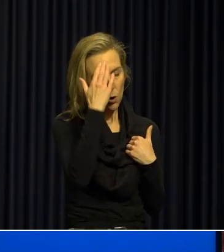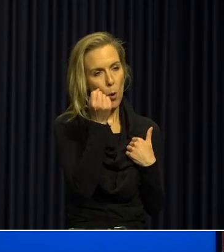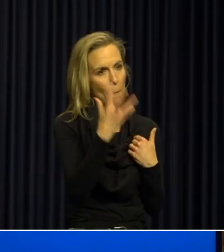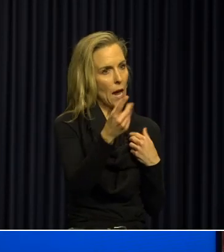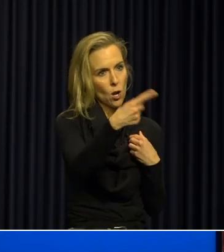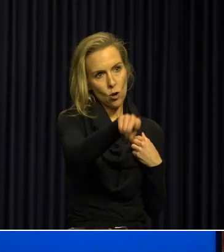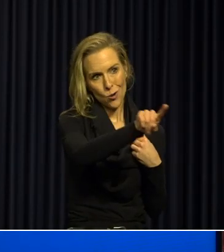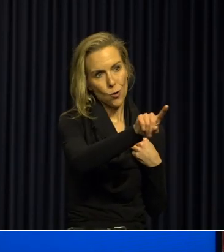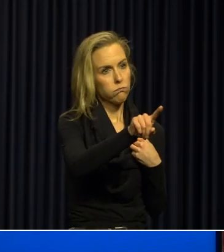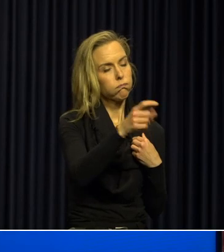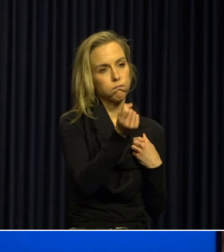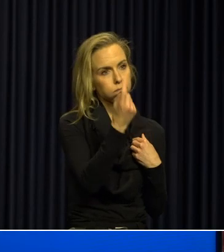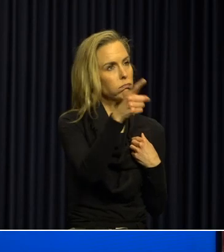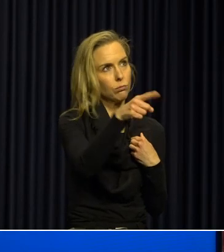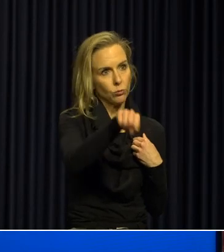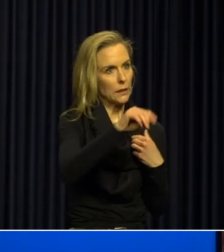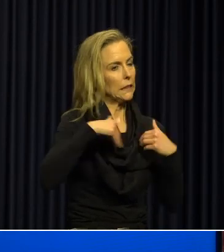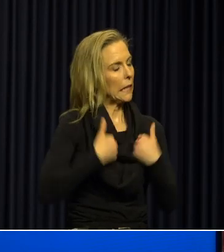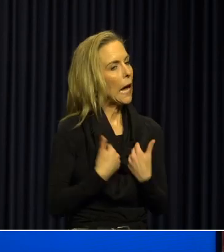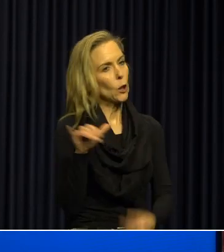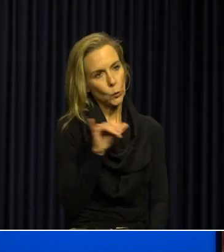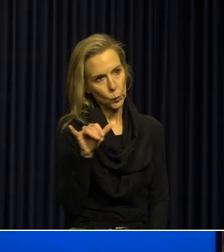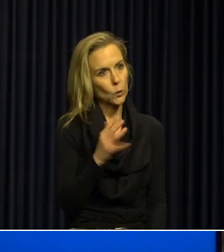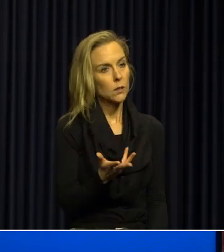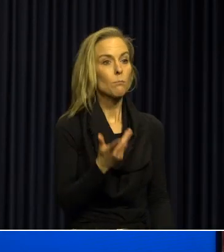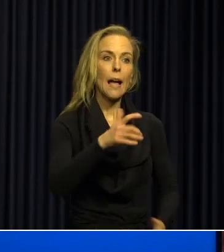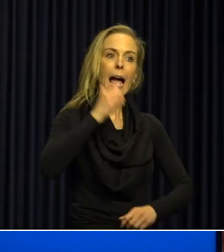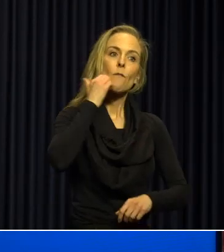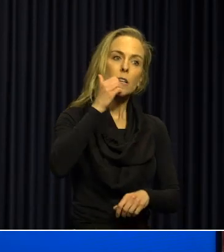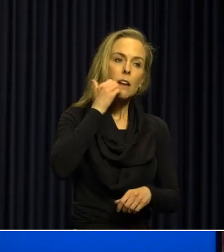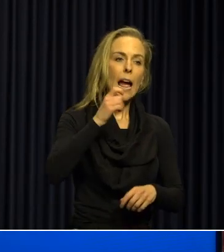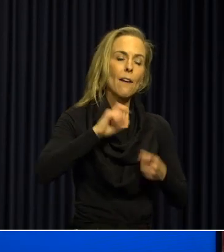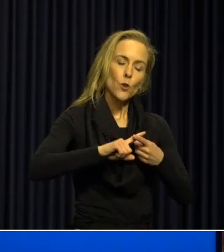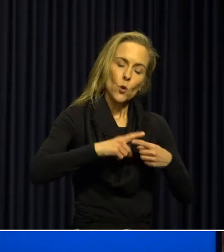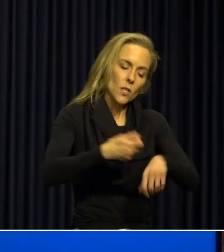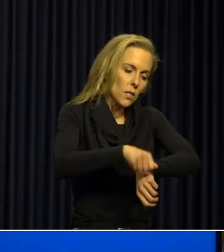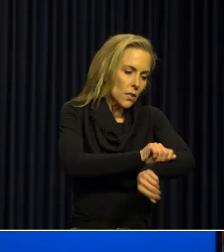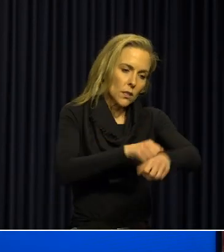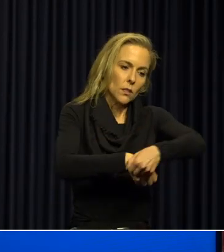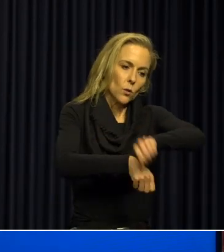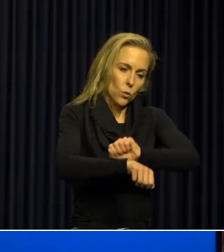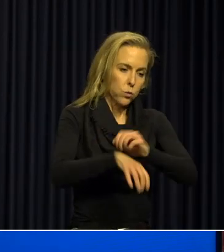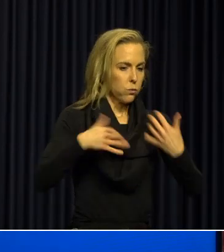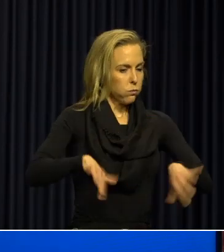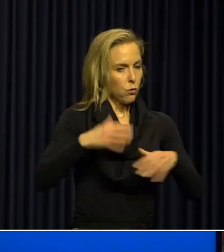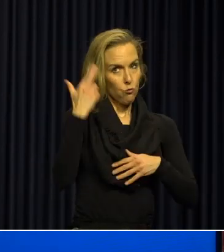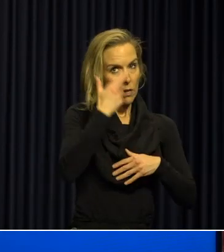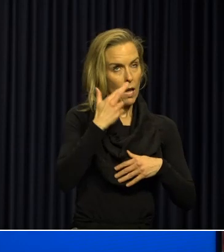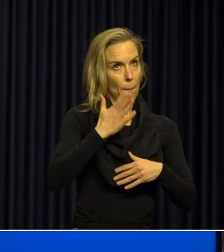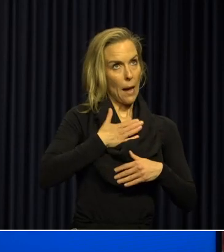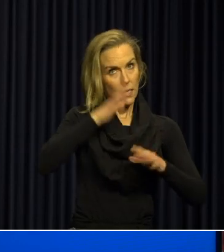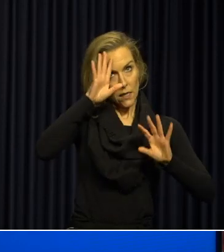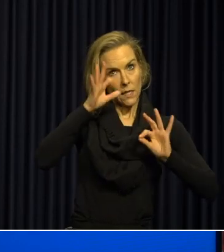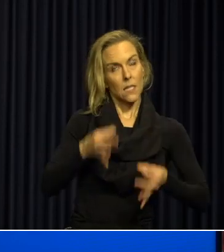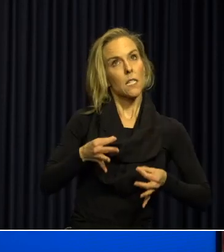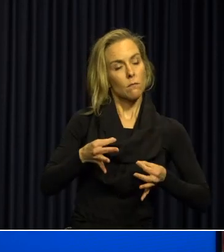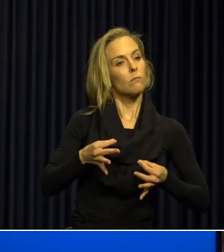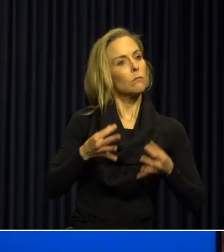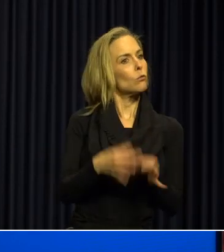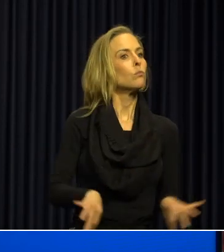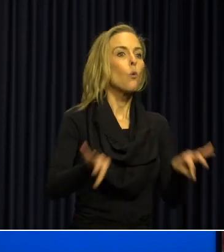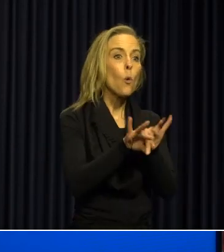of you all are. But every day, we've got to bring it. We've got to realize that our decisions matter. Until we defeat